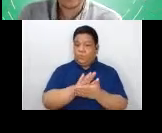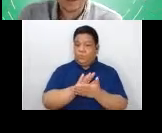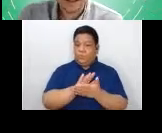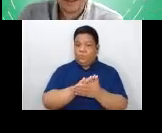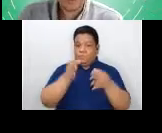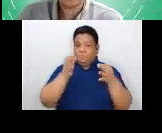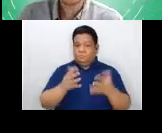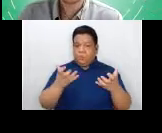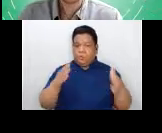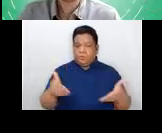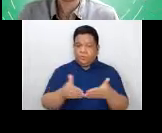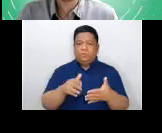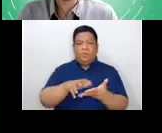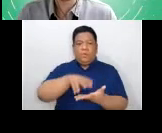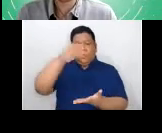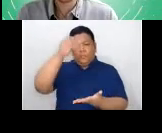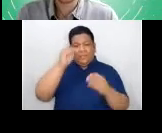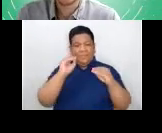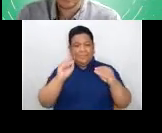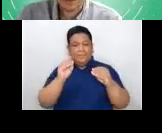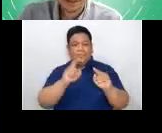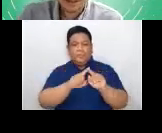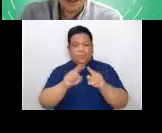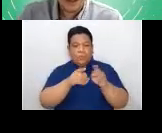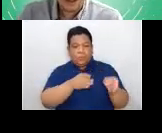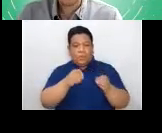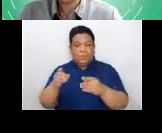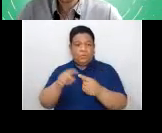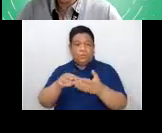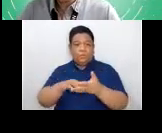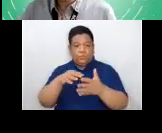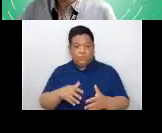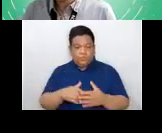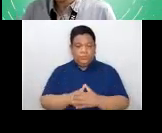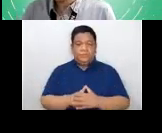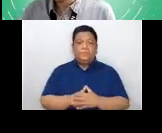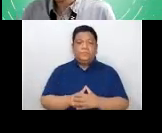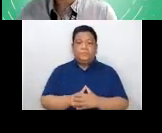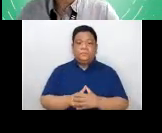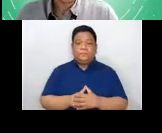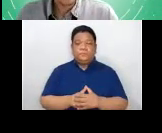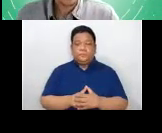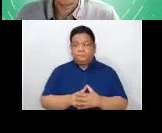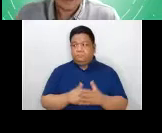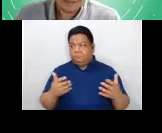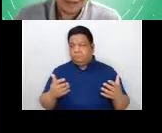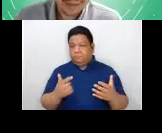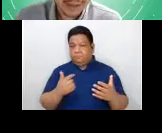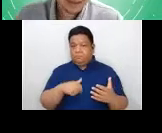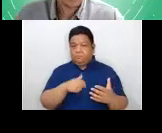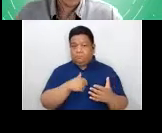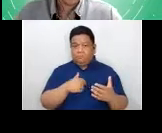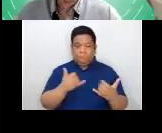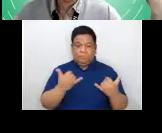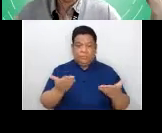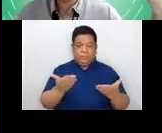properly learn and teach these digital mediums to students. And so, well, we already know, we're already familiar in Benilde